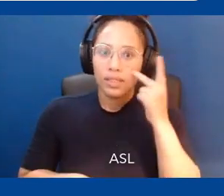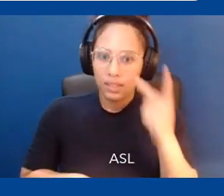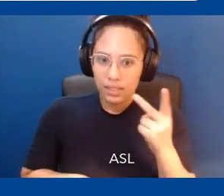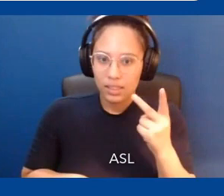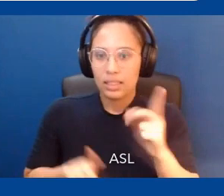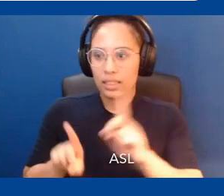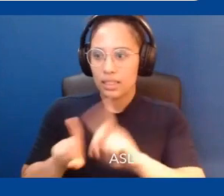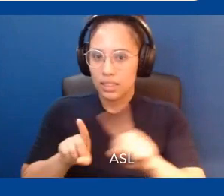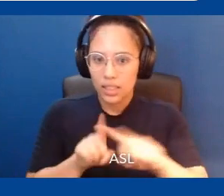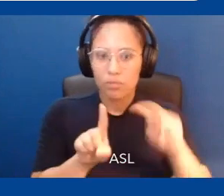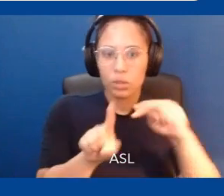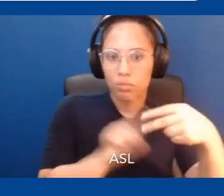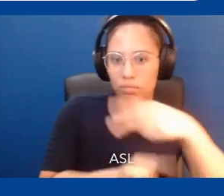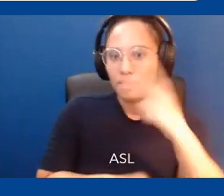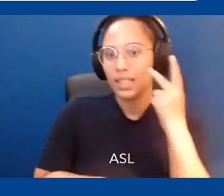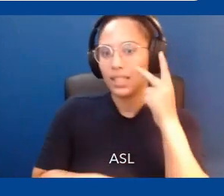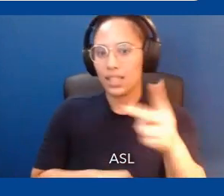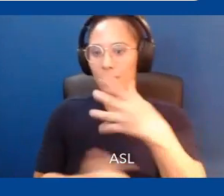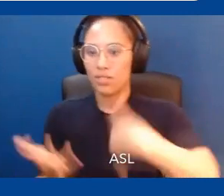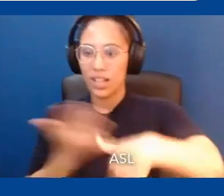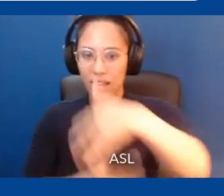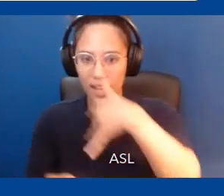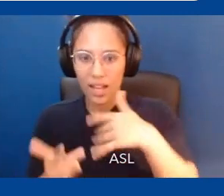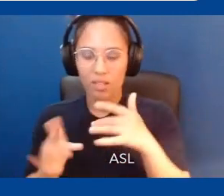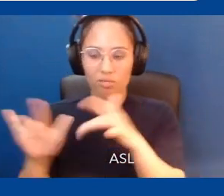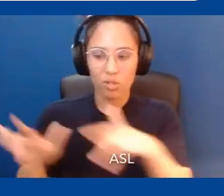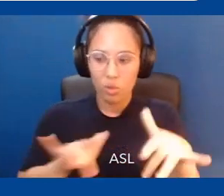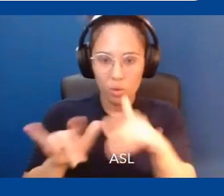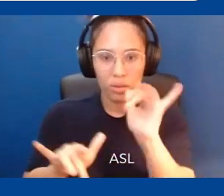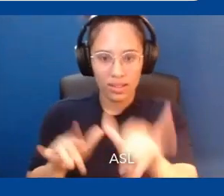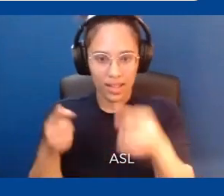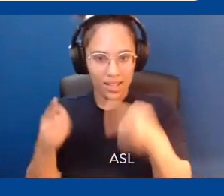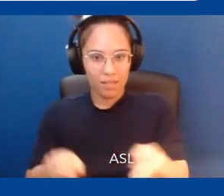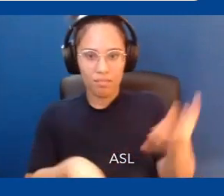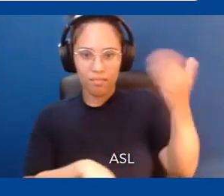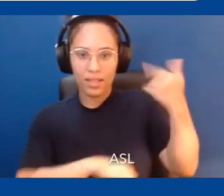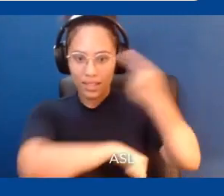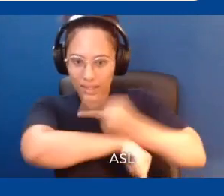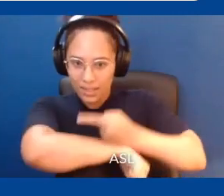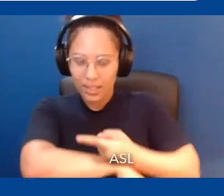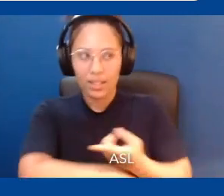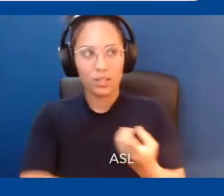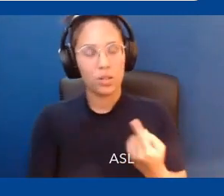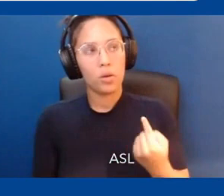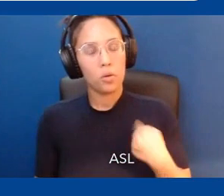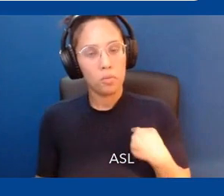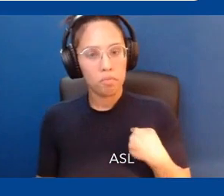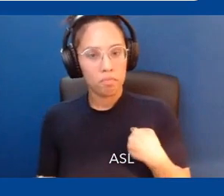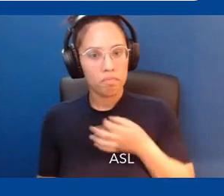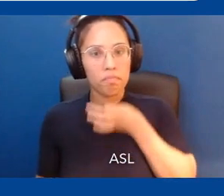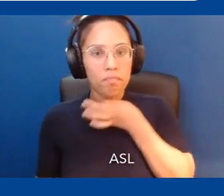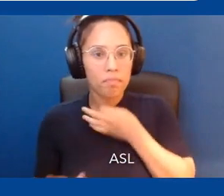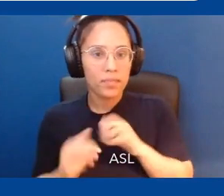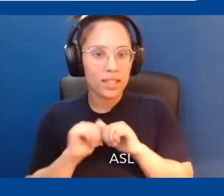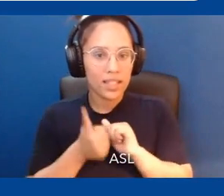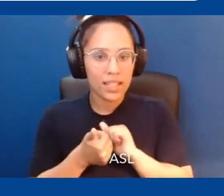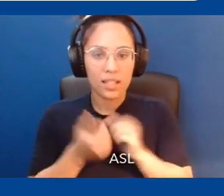multiple perspectives. And so I'm interested to see, like with expedition content, how far we can go with audio only in that